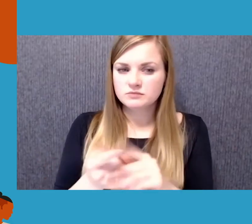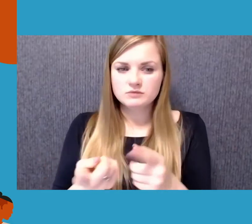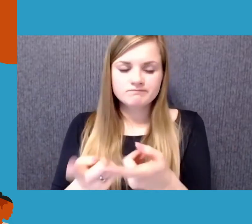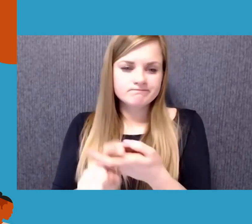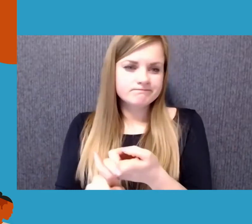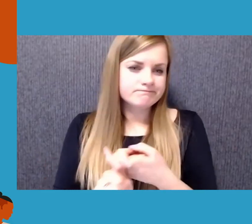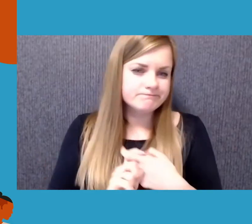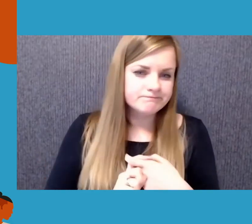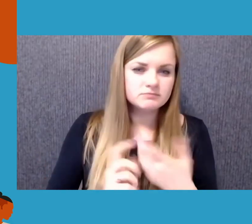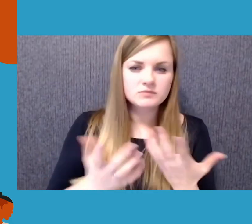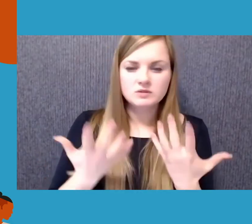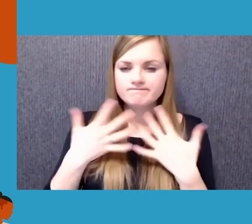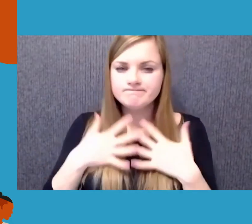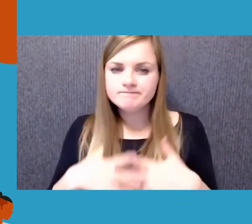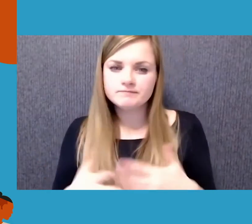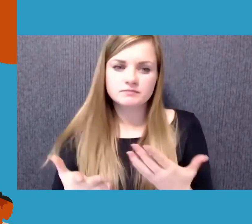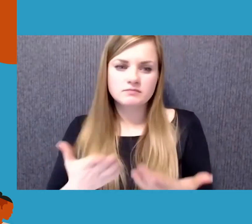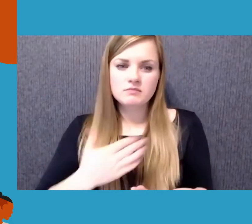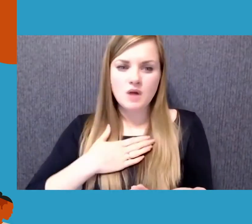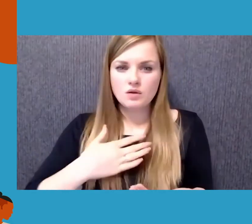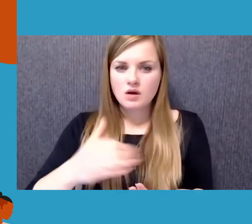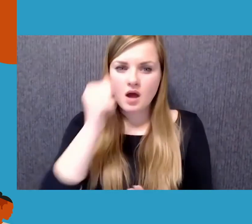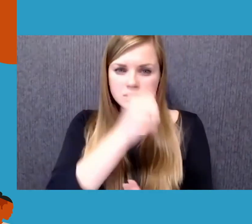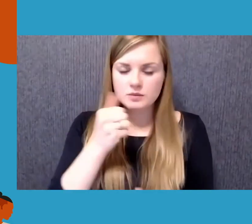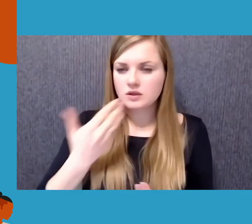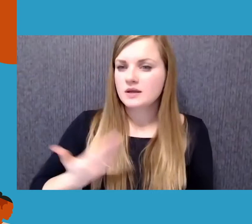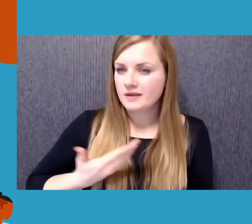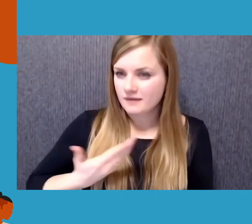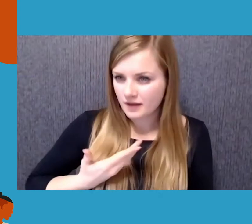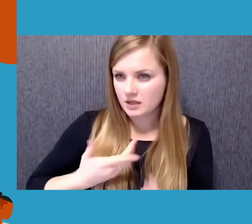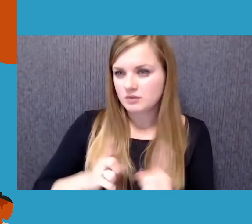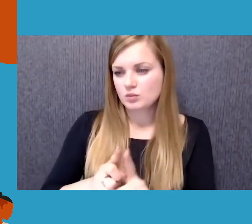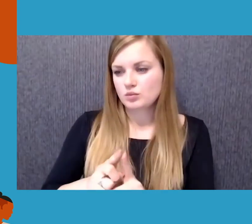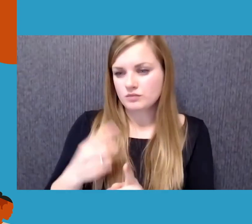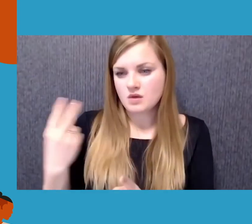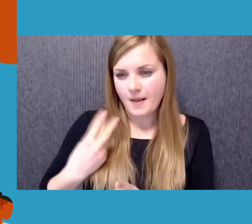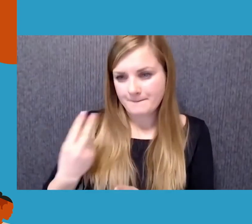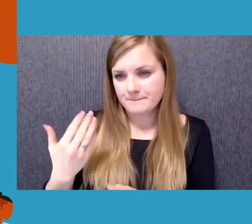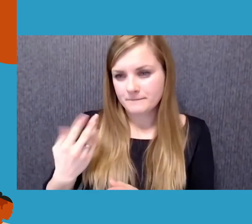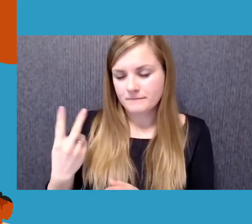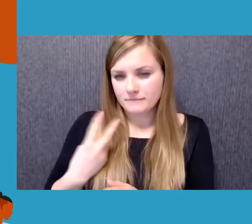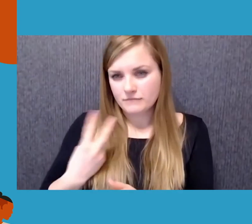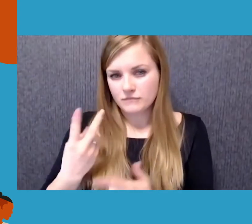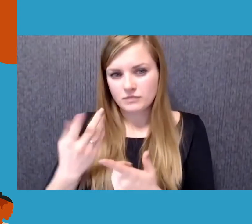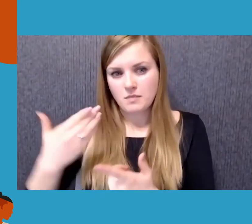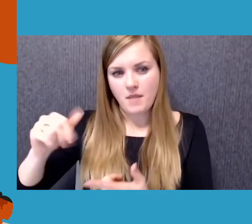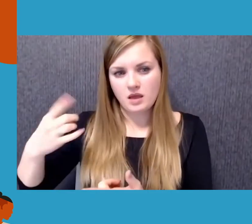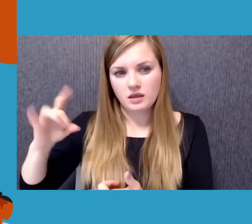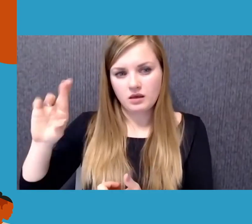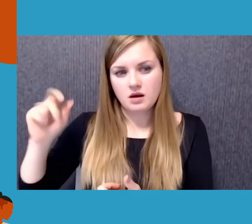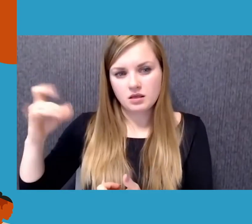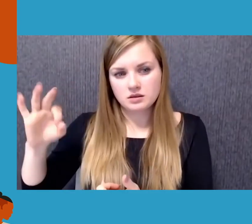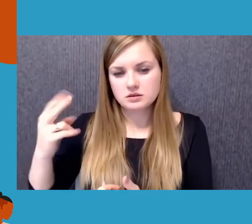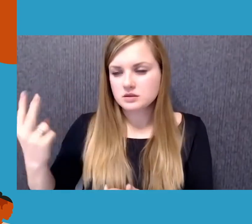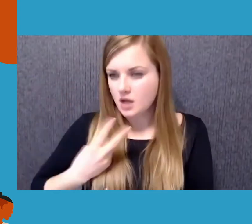had certain negative implications on us, both on my personal life, on the personal life